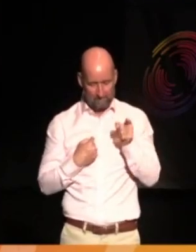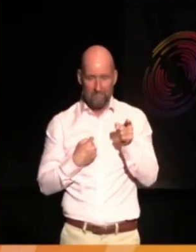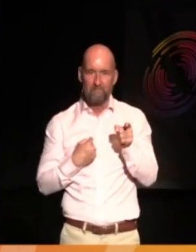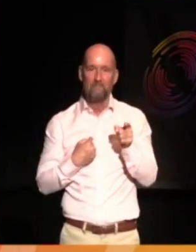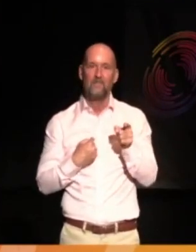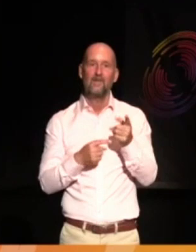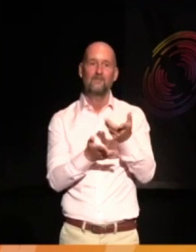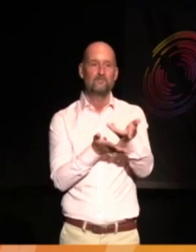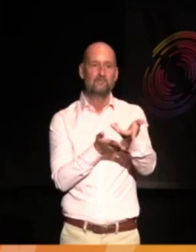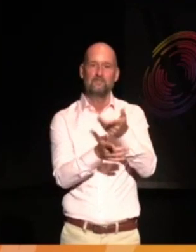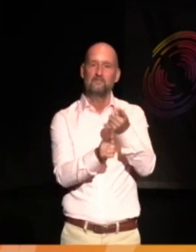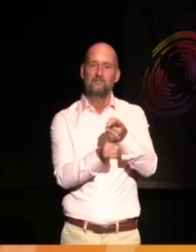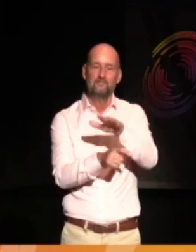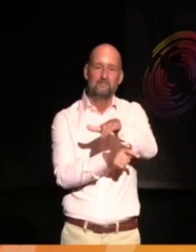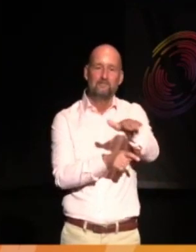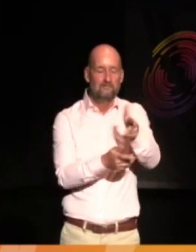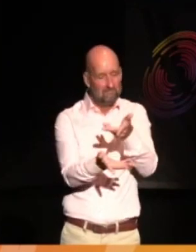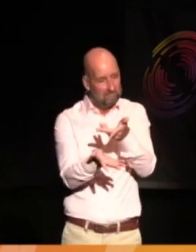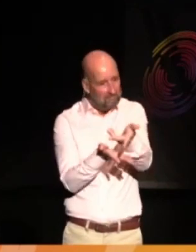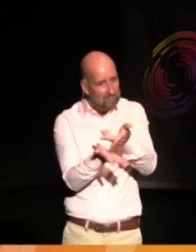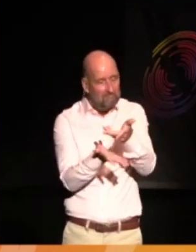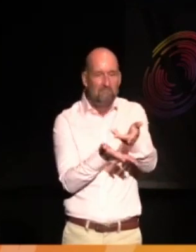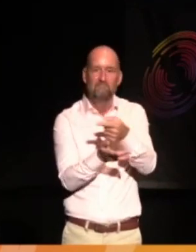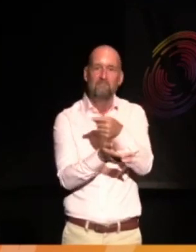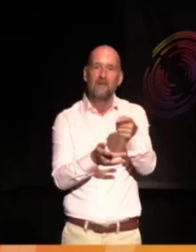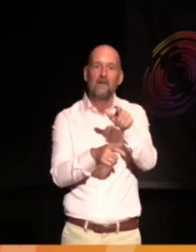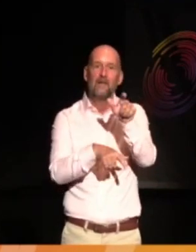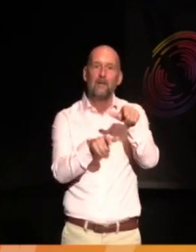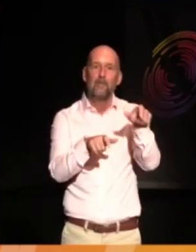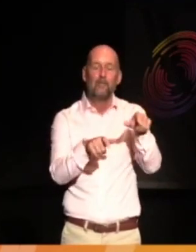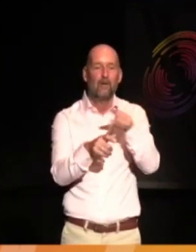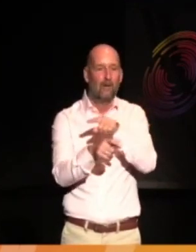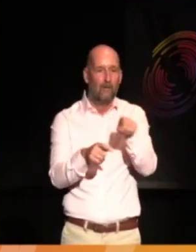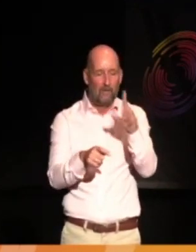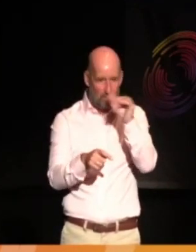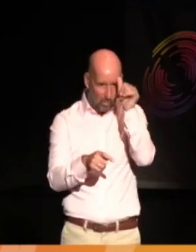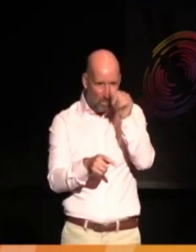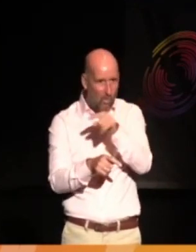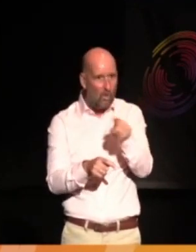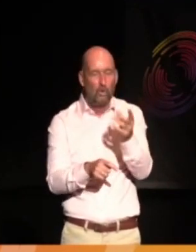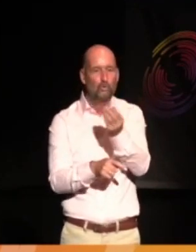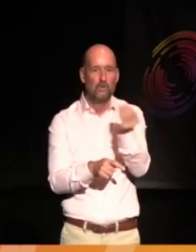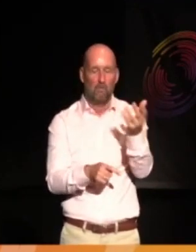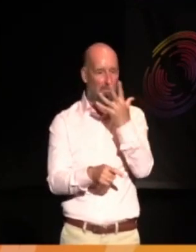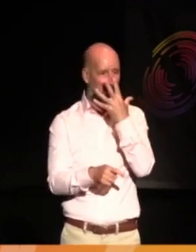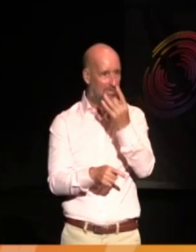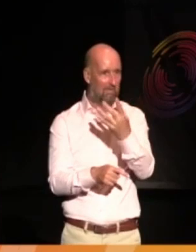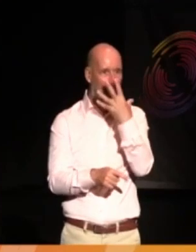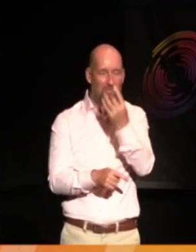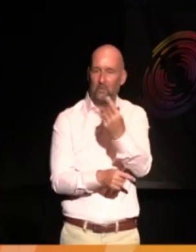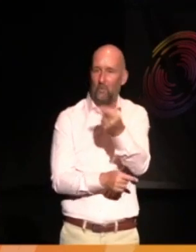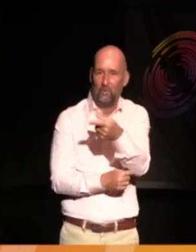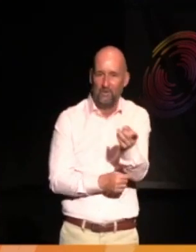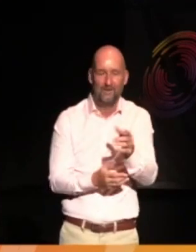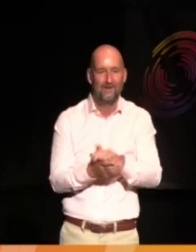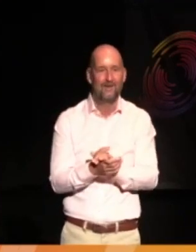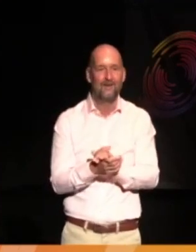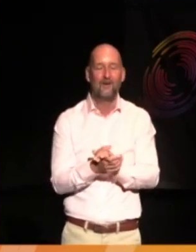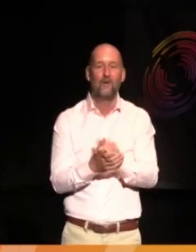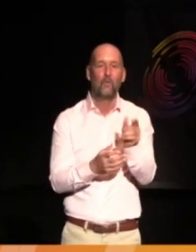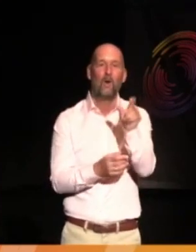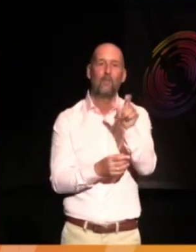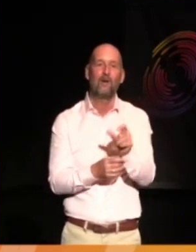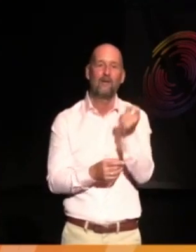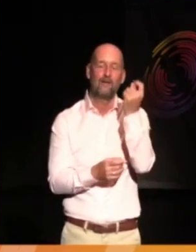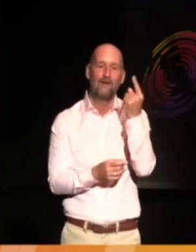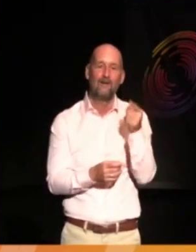by talking to them. I started by talking to them about people I've interviewed that they might have heard of and some that they haven't heard of. And basically, the only person that I've interviewed